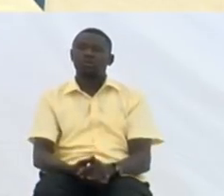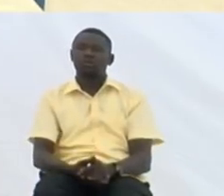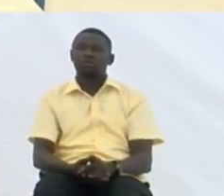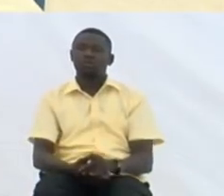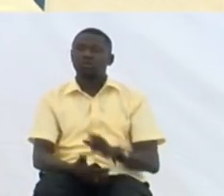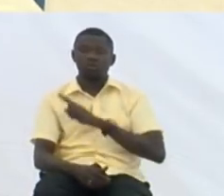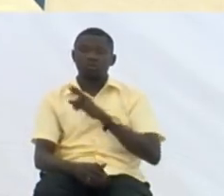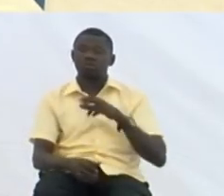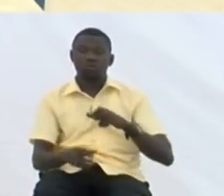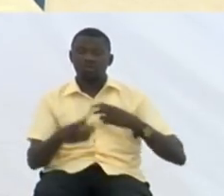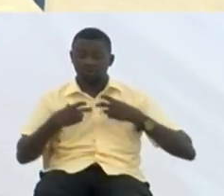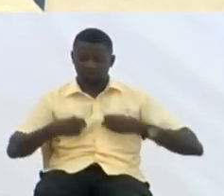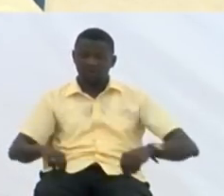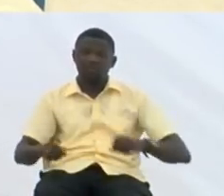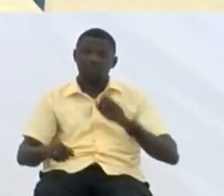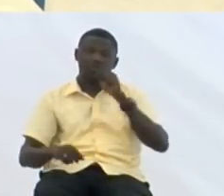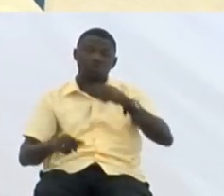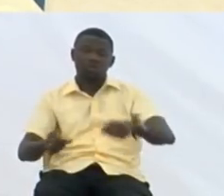remove your